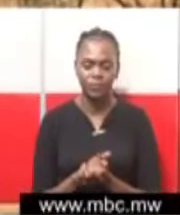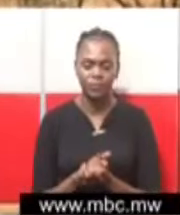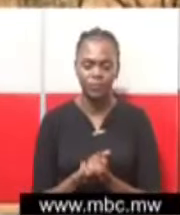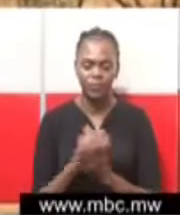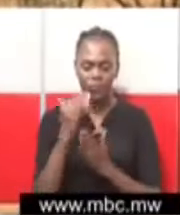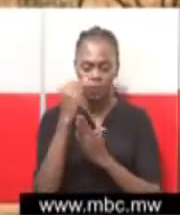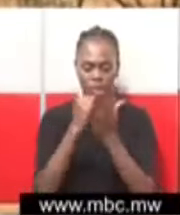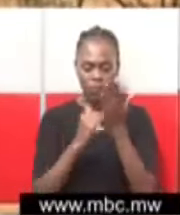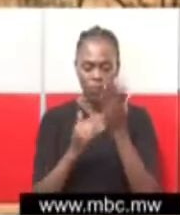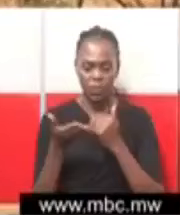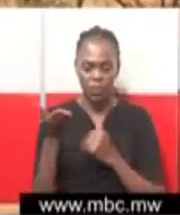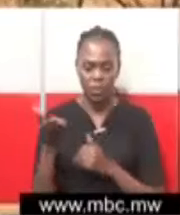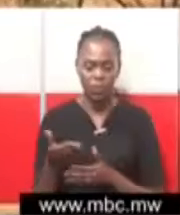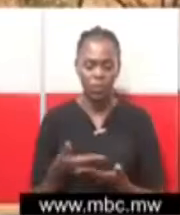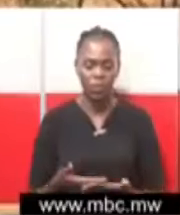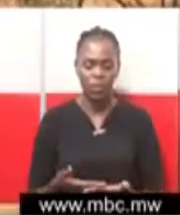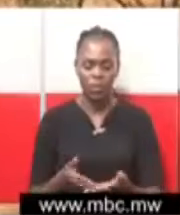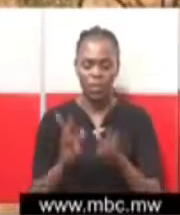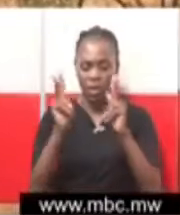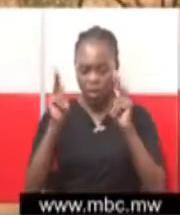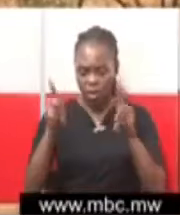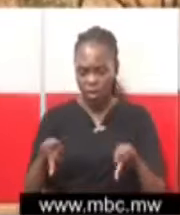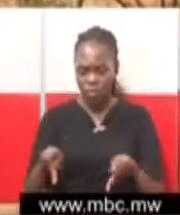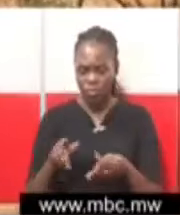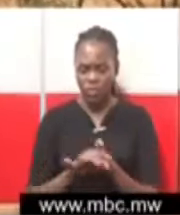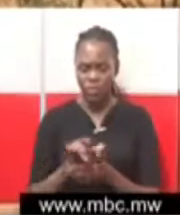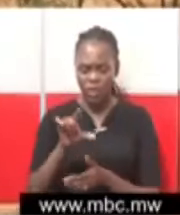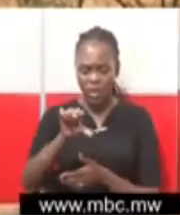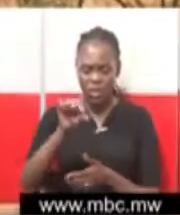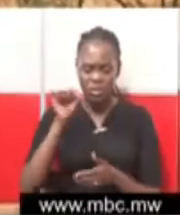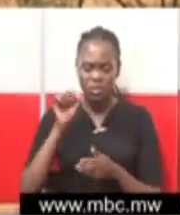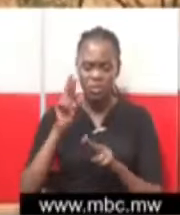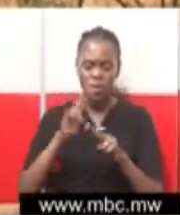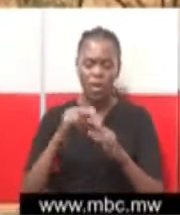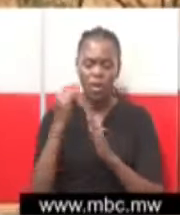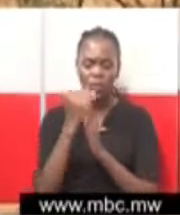is giving these people who were selected into the program